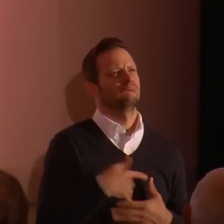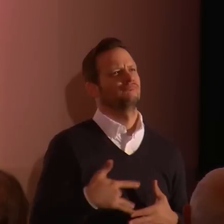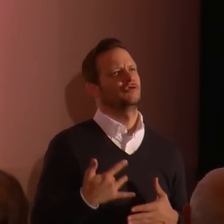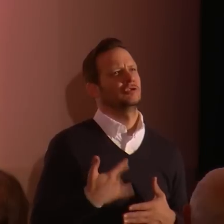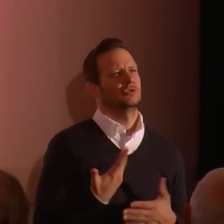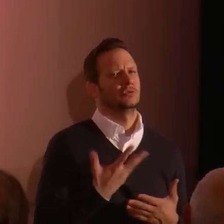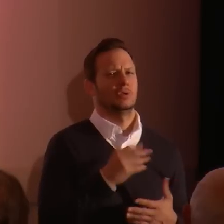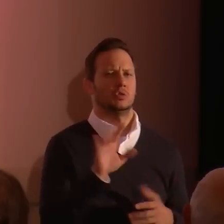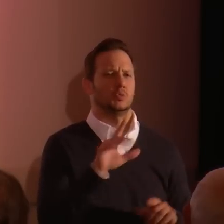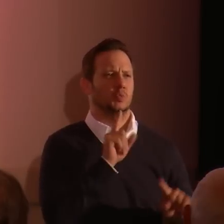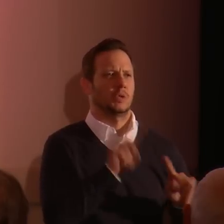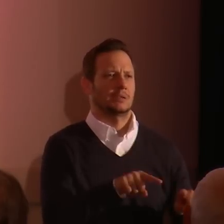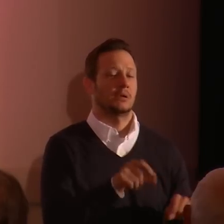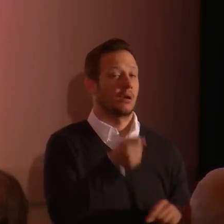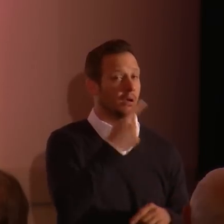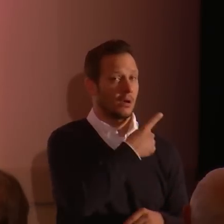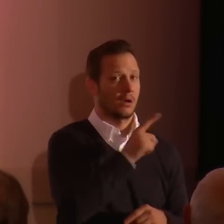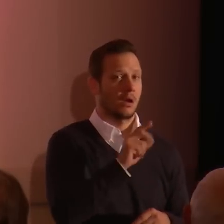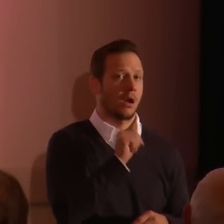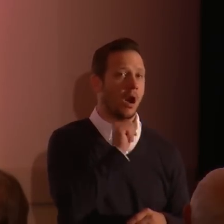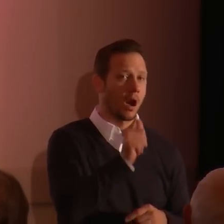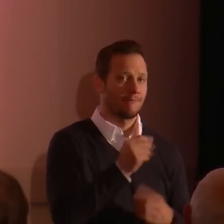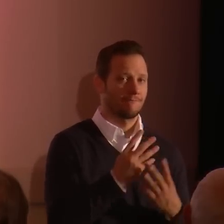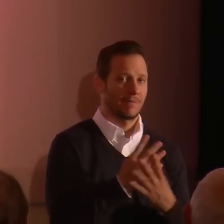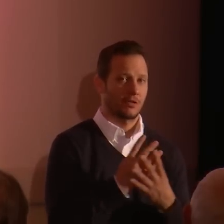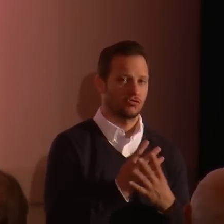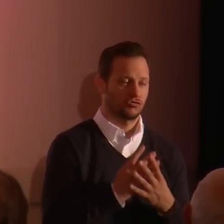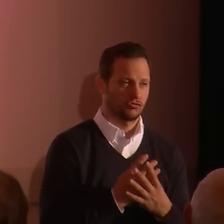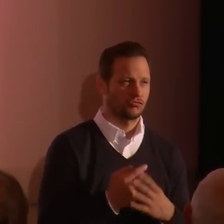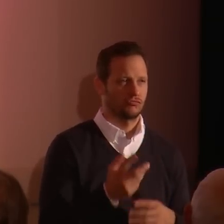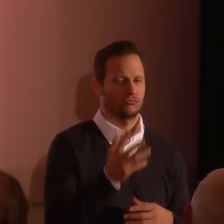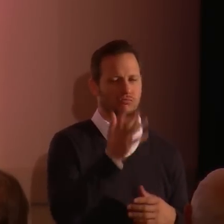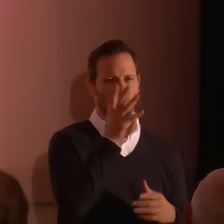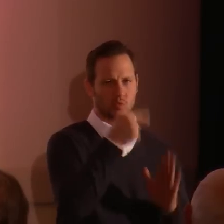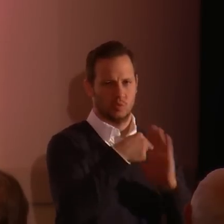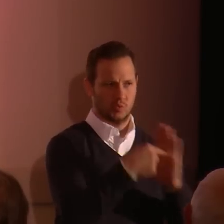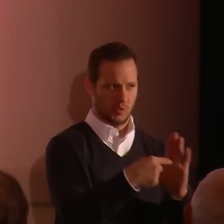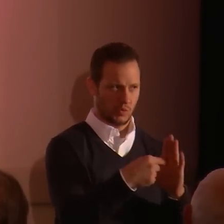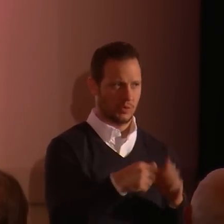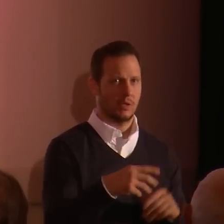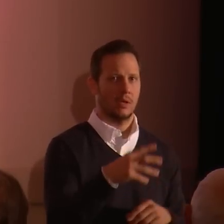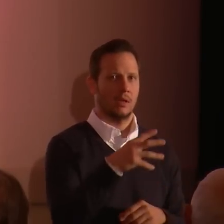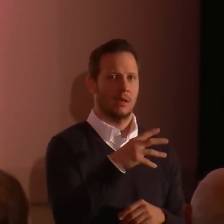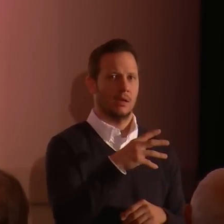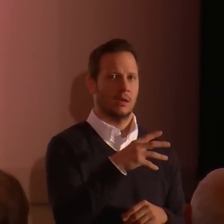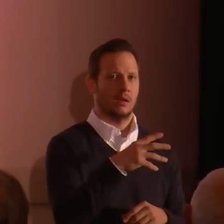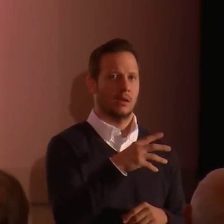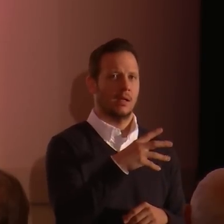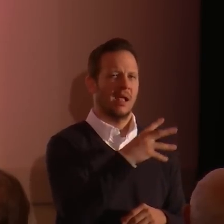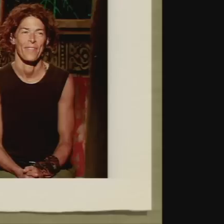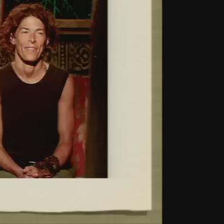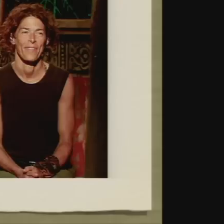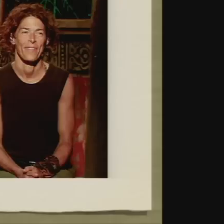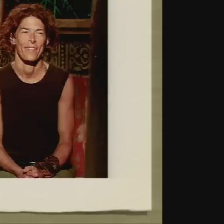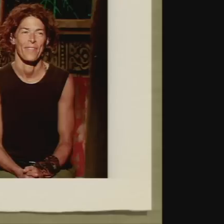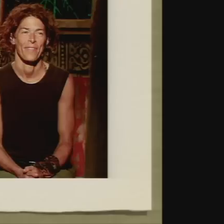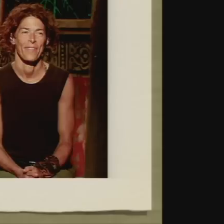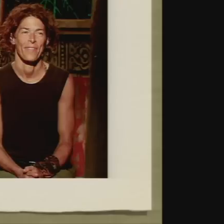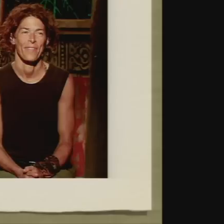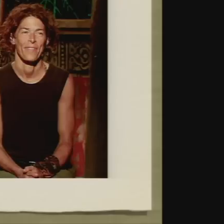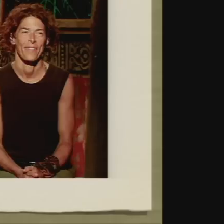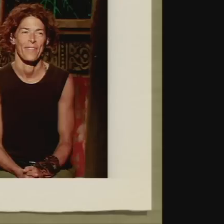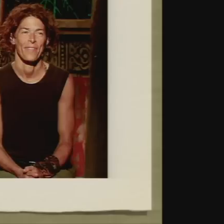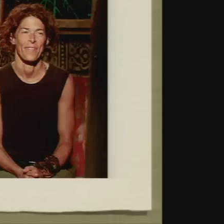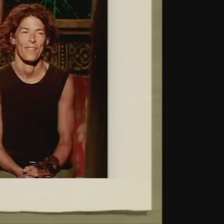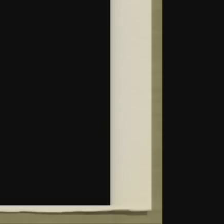it, unfiltered. And after I play it, I'll share with you the rest of the story.